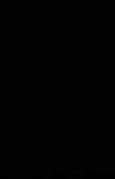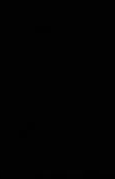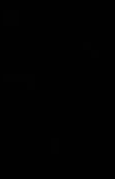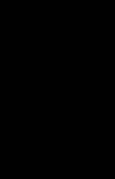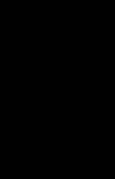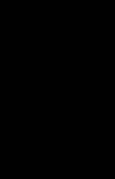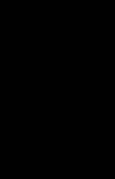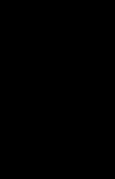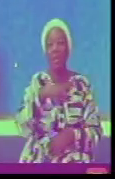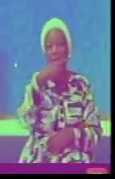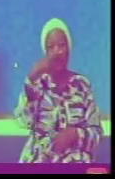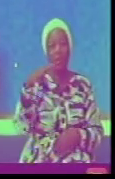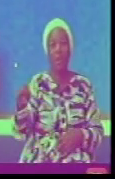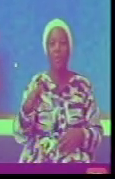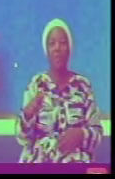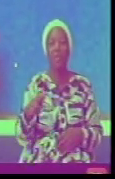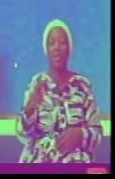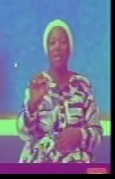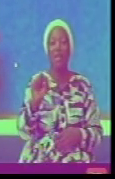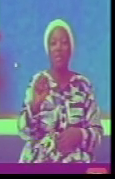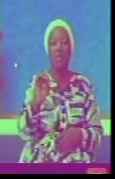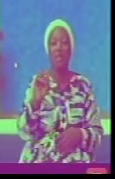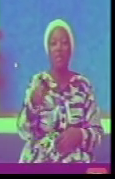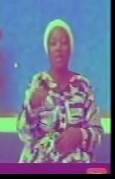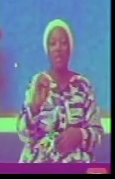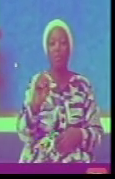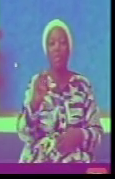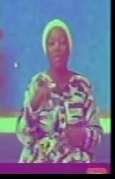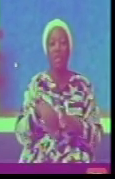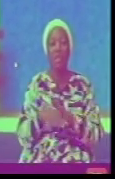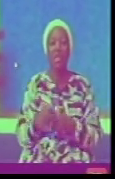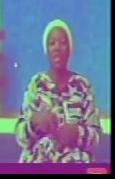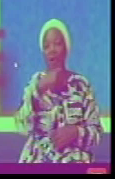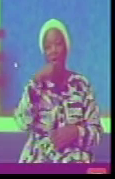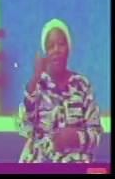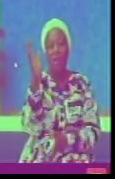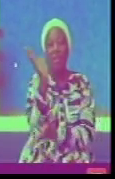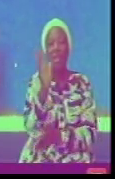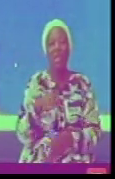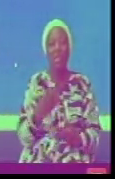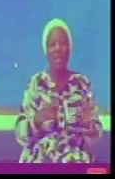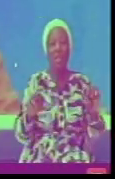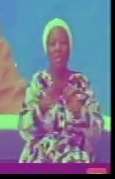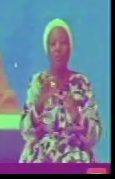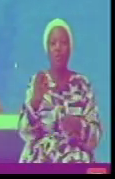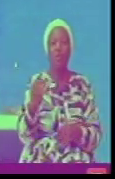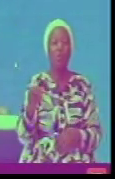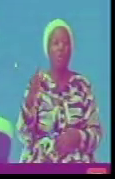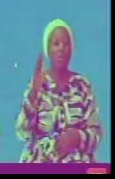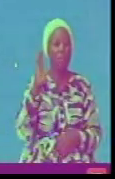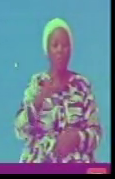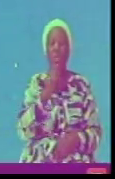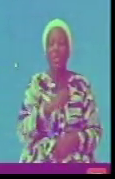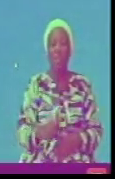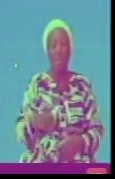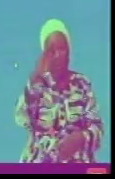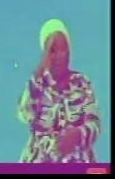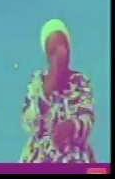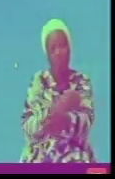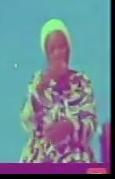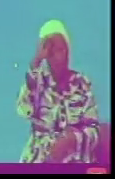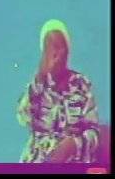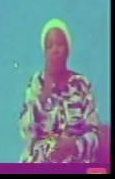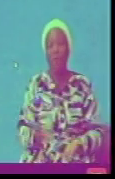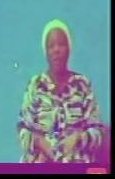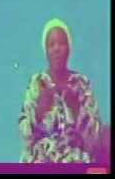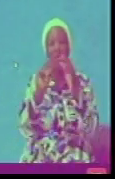as Moses lifted up the serpent in the wilderness, even so must the